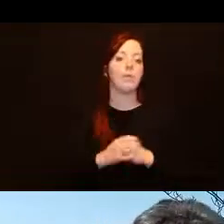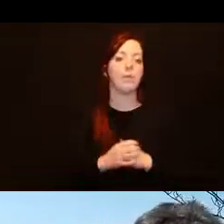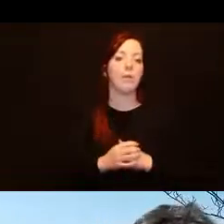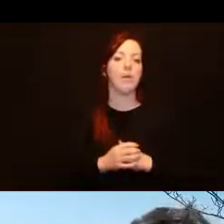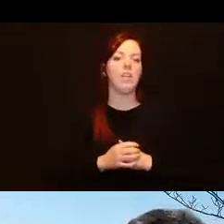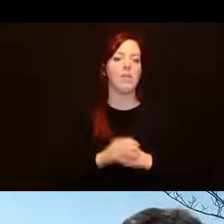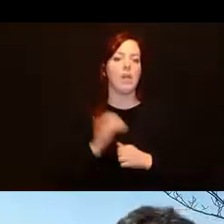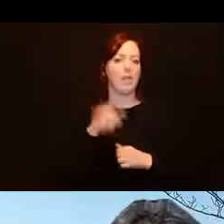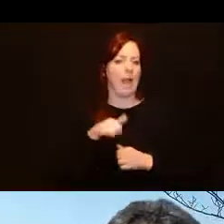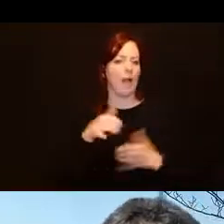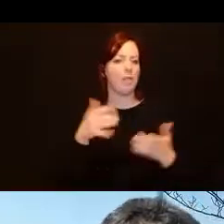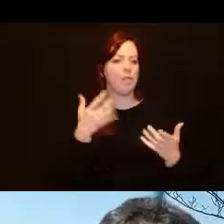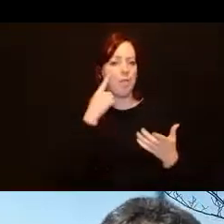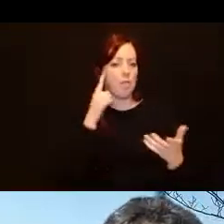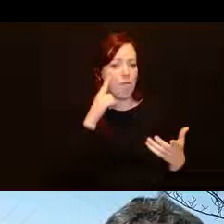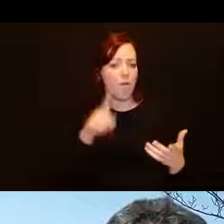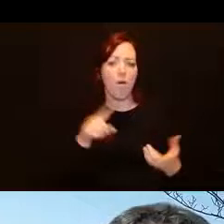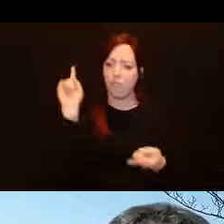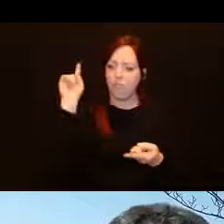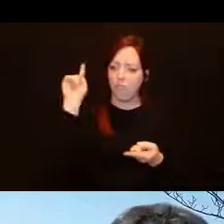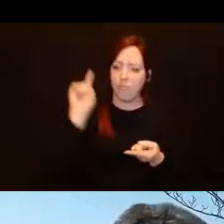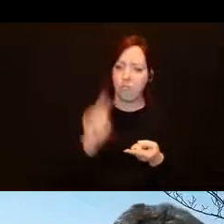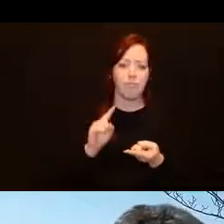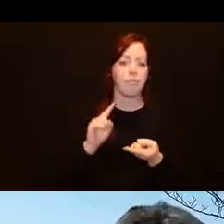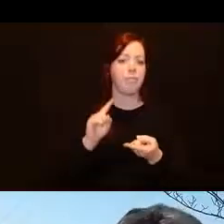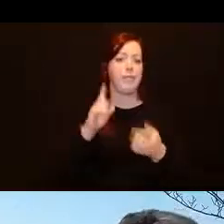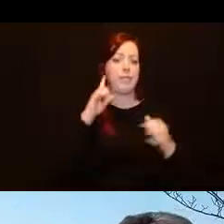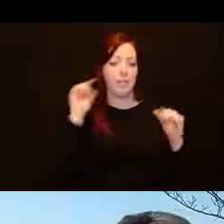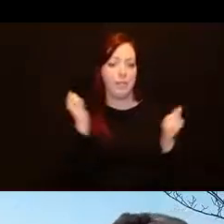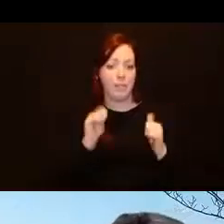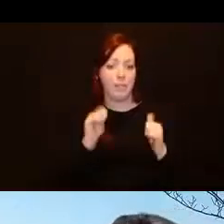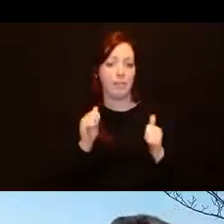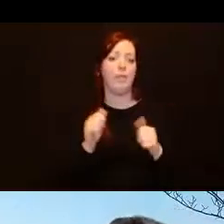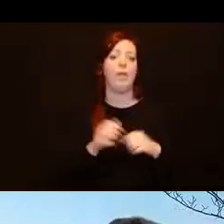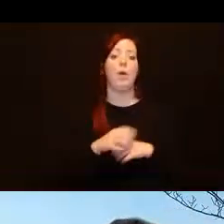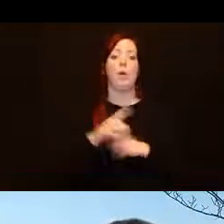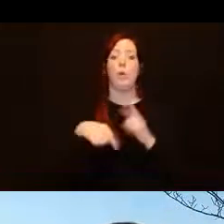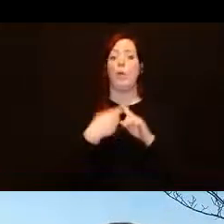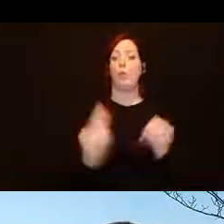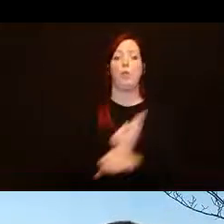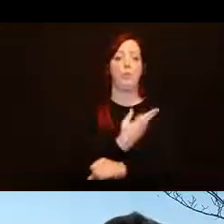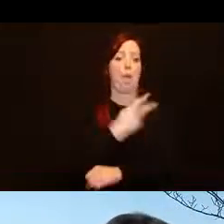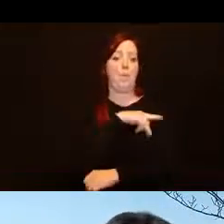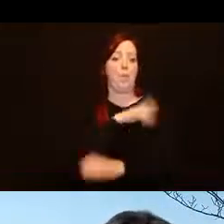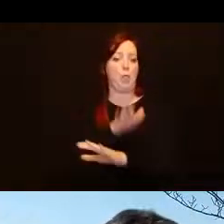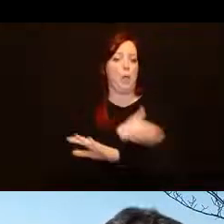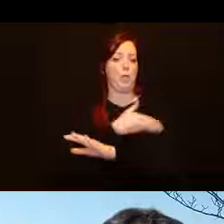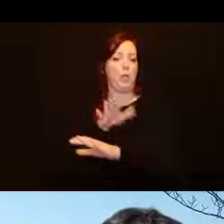listeners developing hearing impairment when using a personal music player. We didn't limit